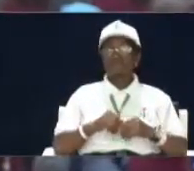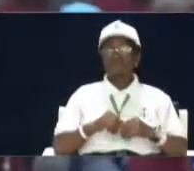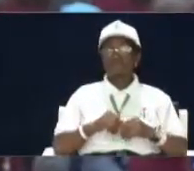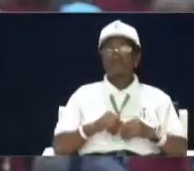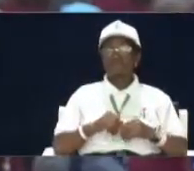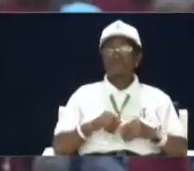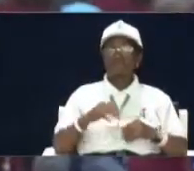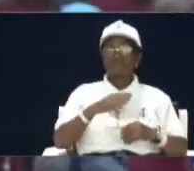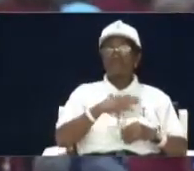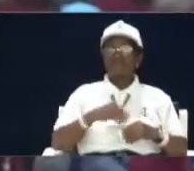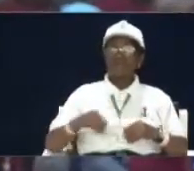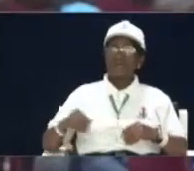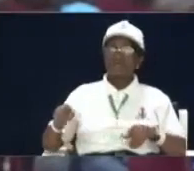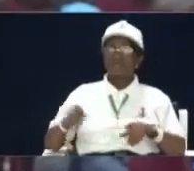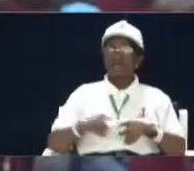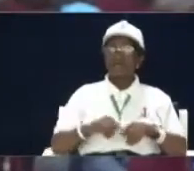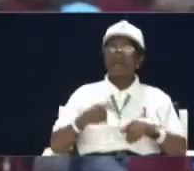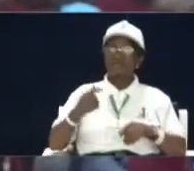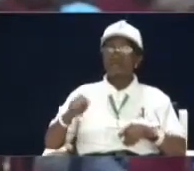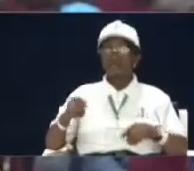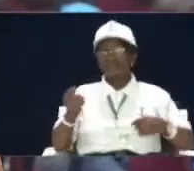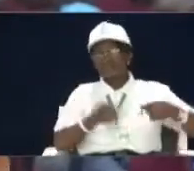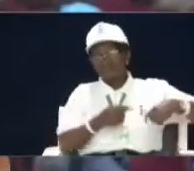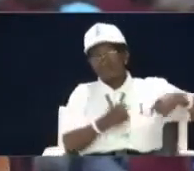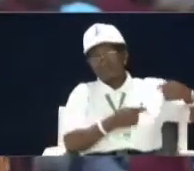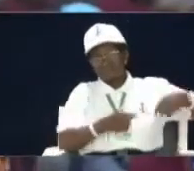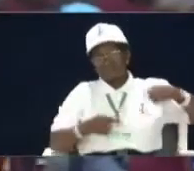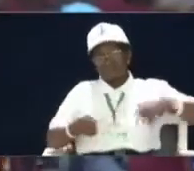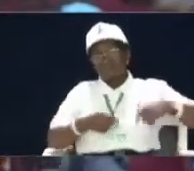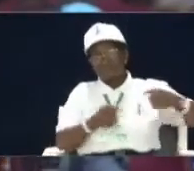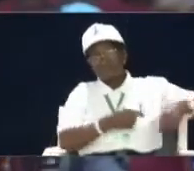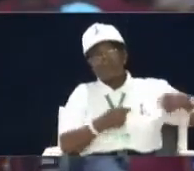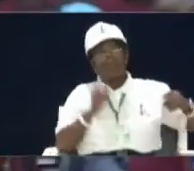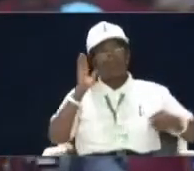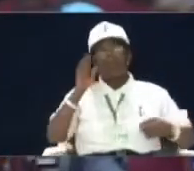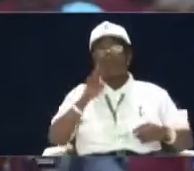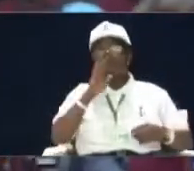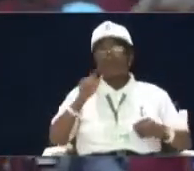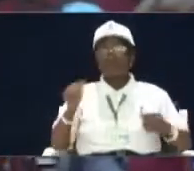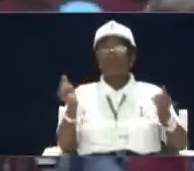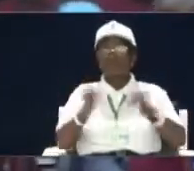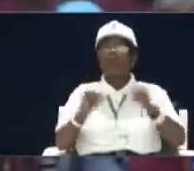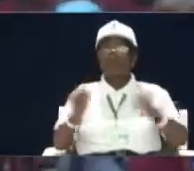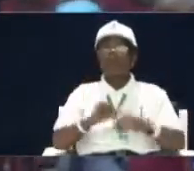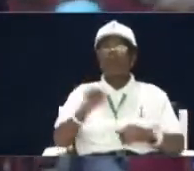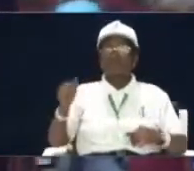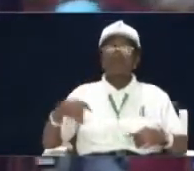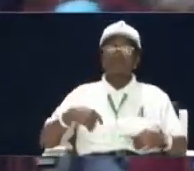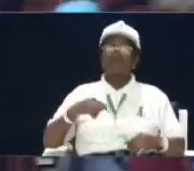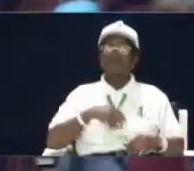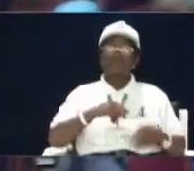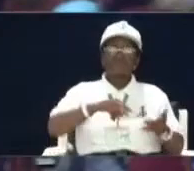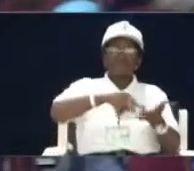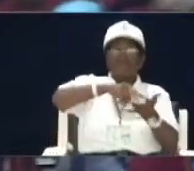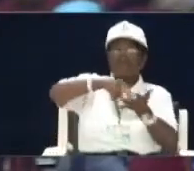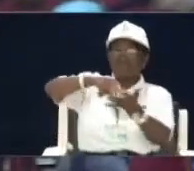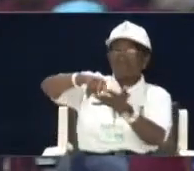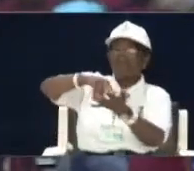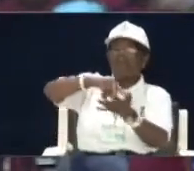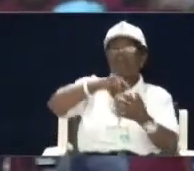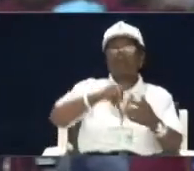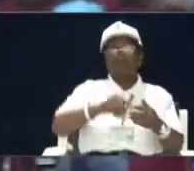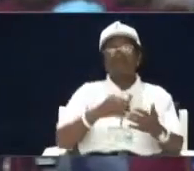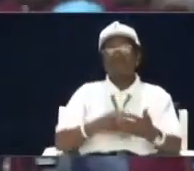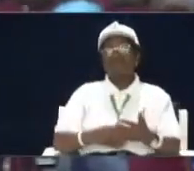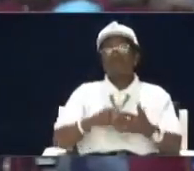And as the band will be playing, we dance to the nearest basket and